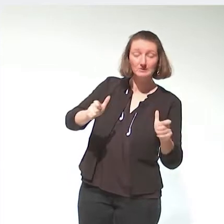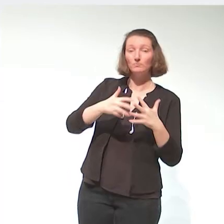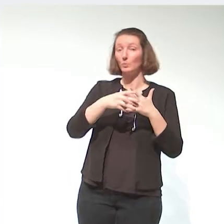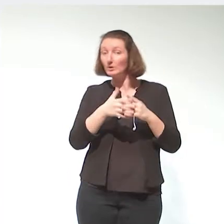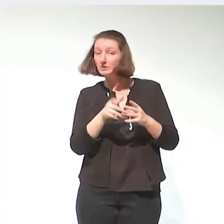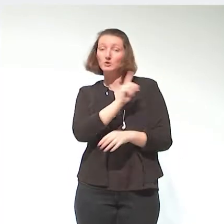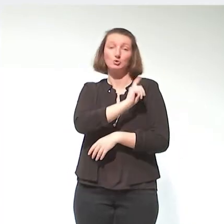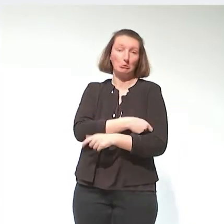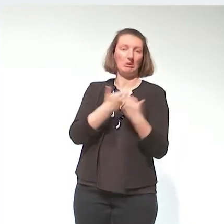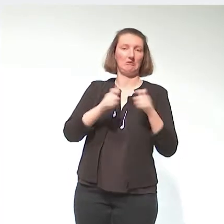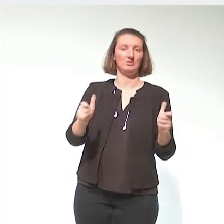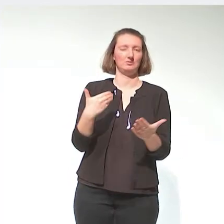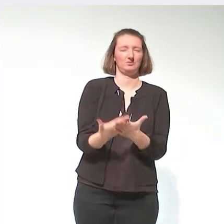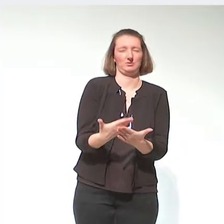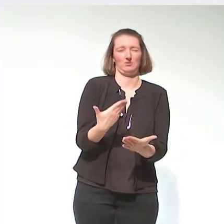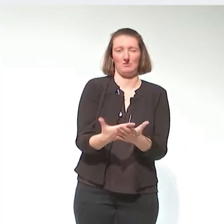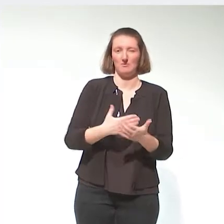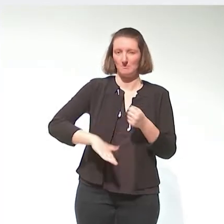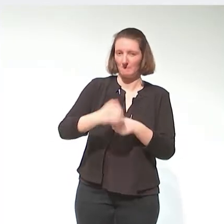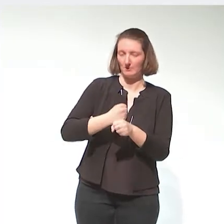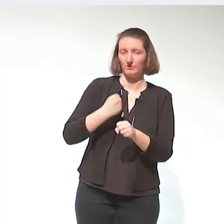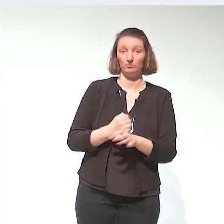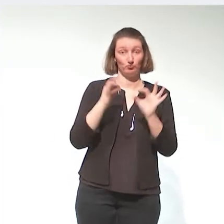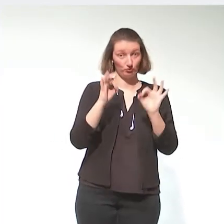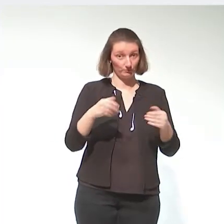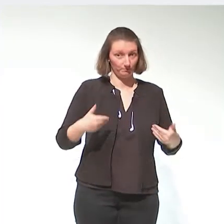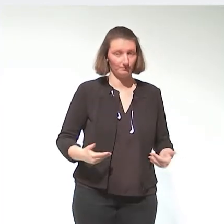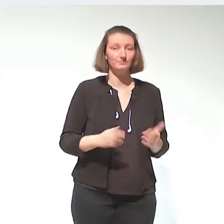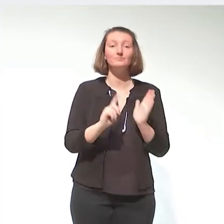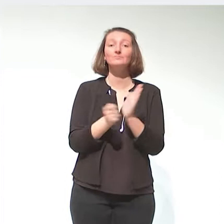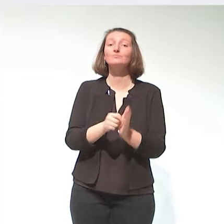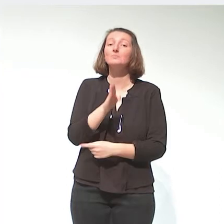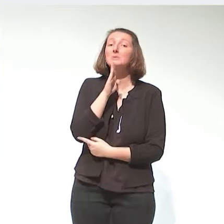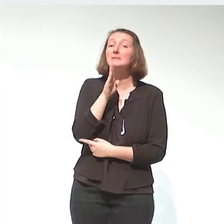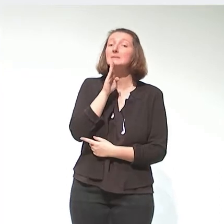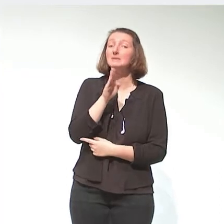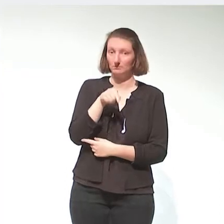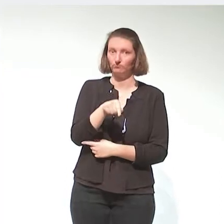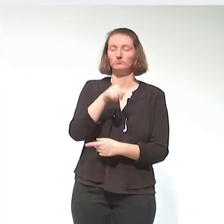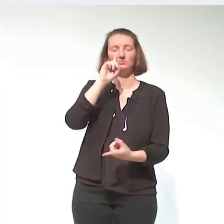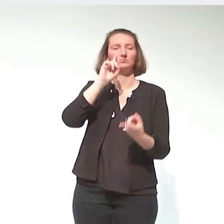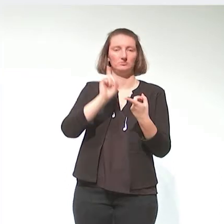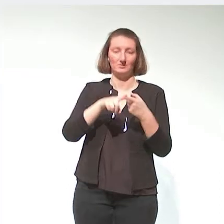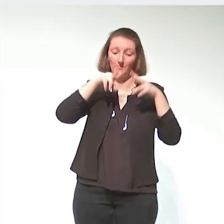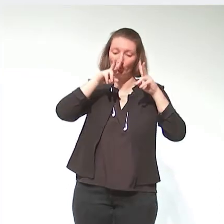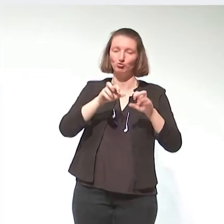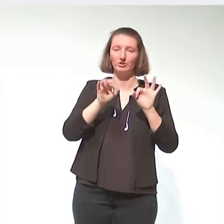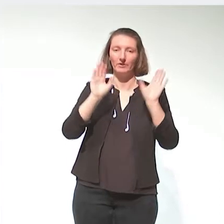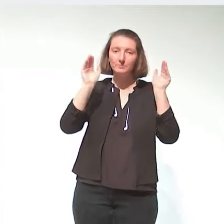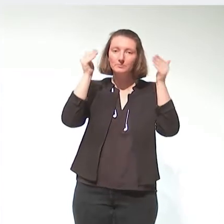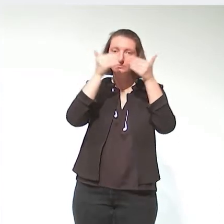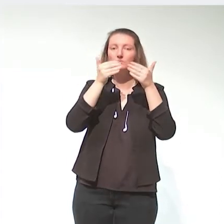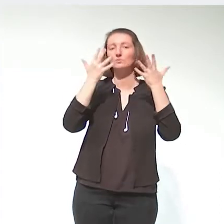schools, employment, housing, access to culture, leisure, sports. We will also focus specifically